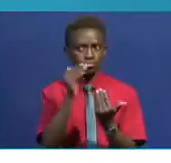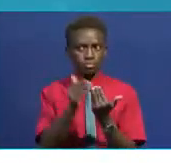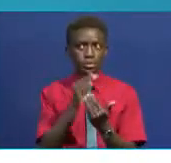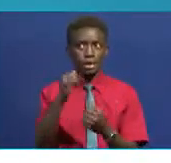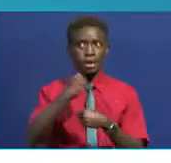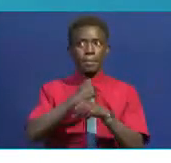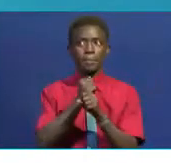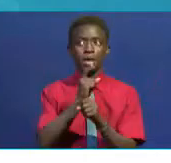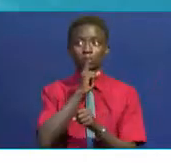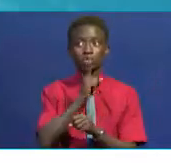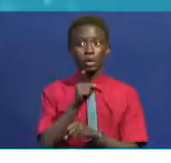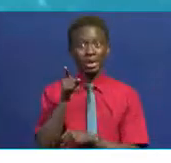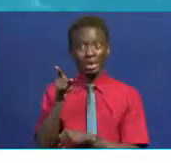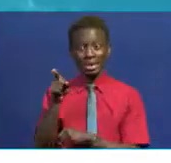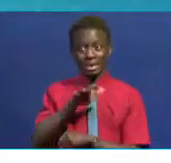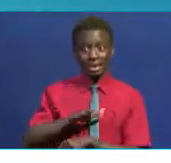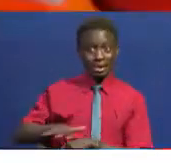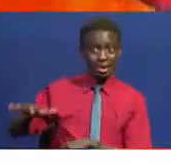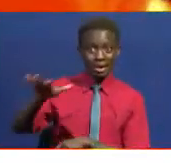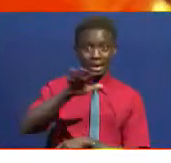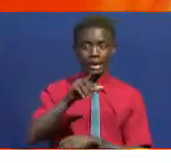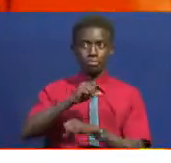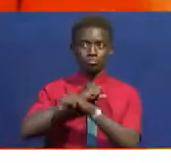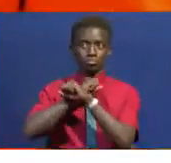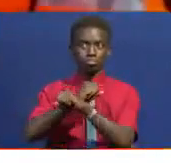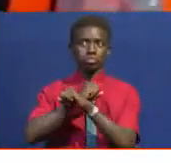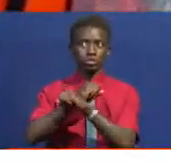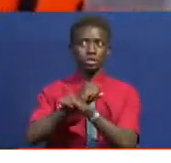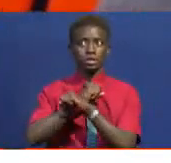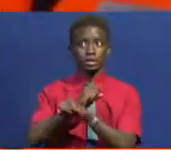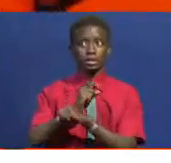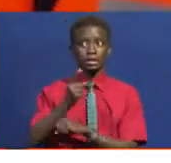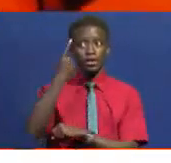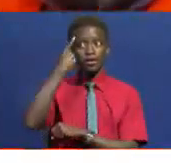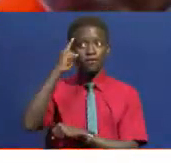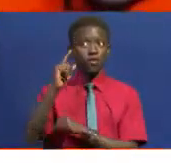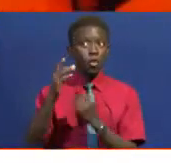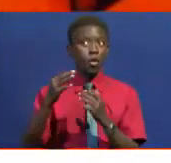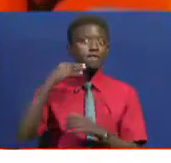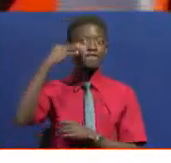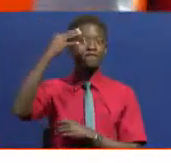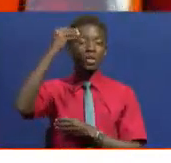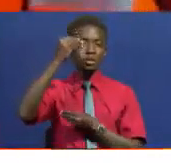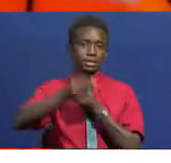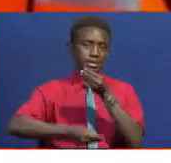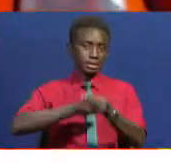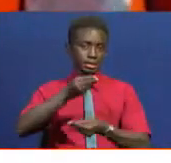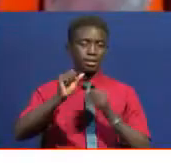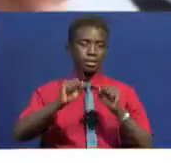ensures that this marine paradise remains protected for future generations to enjoy.